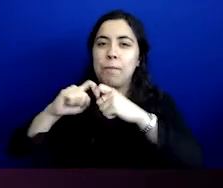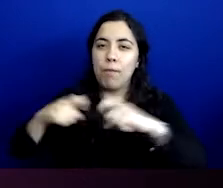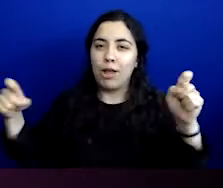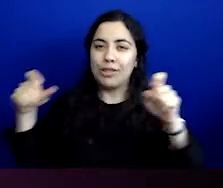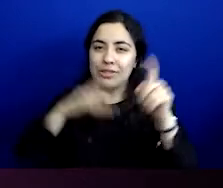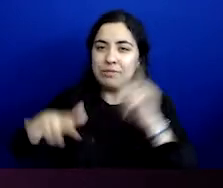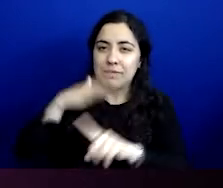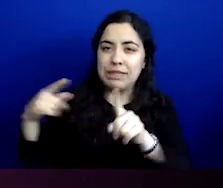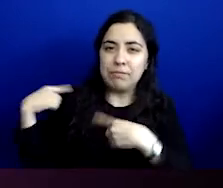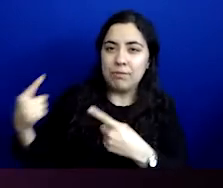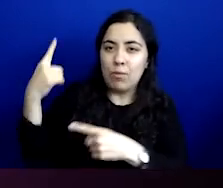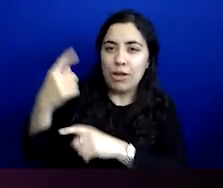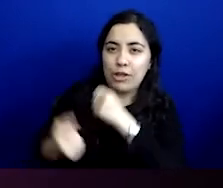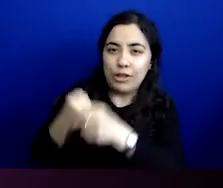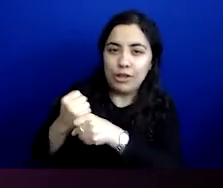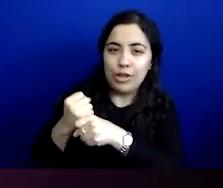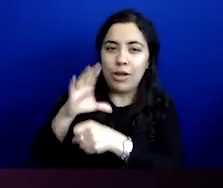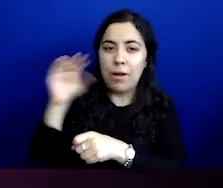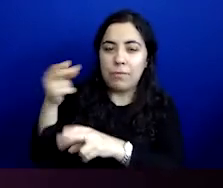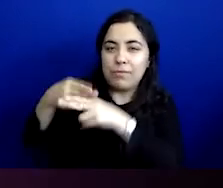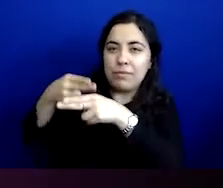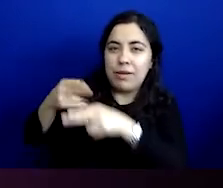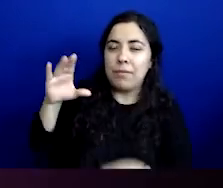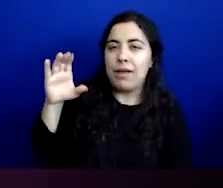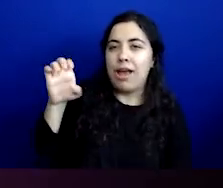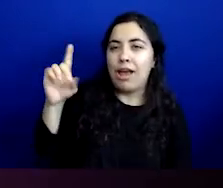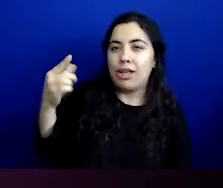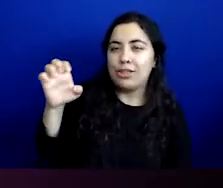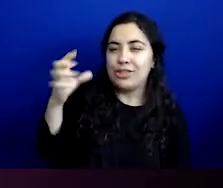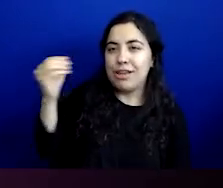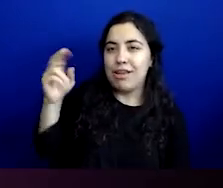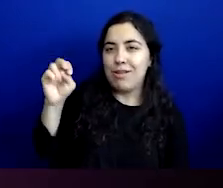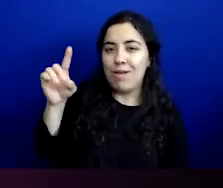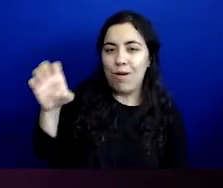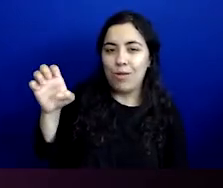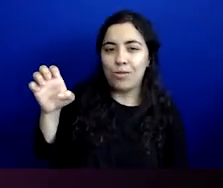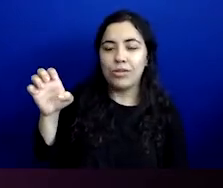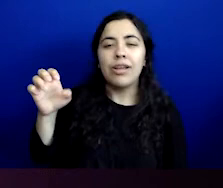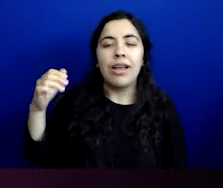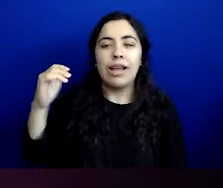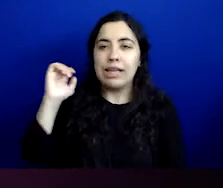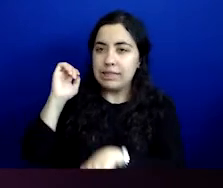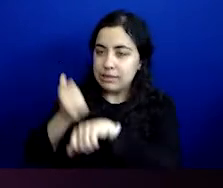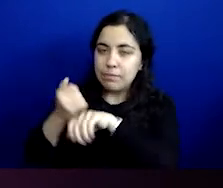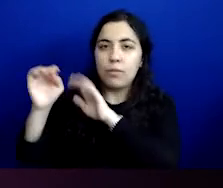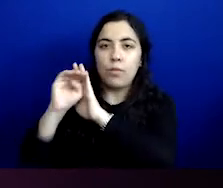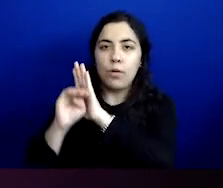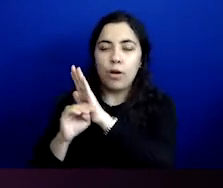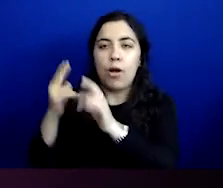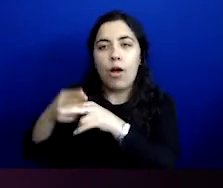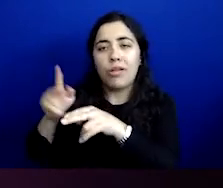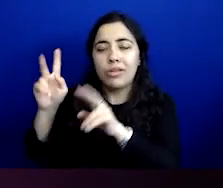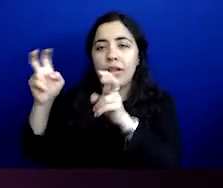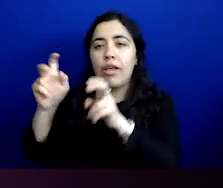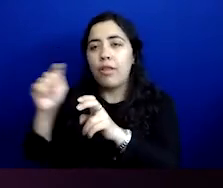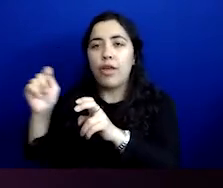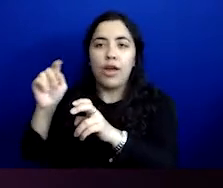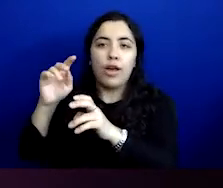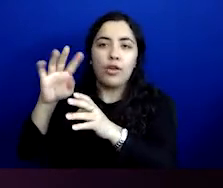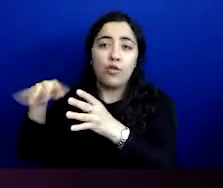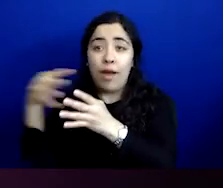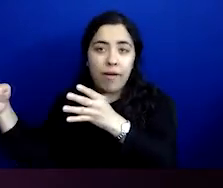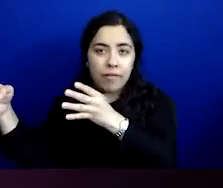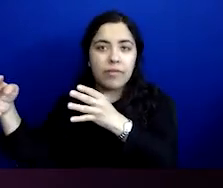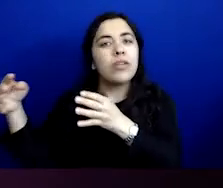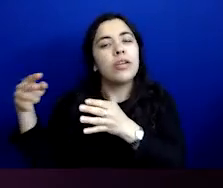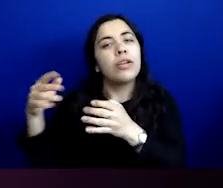last year at a company called Edge and Node. It's a team that created a protocol called the Graph, and they've now opened up a new company, which